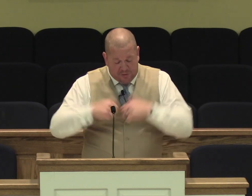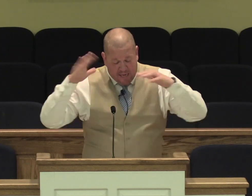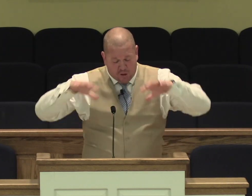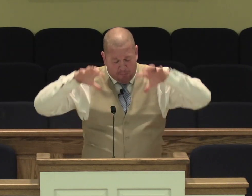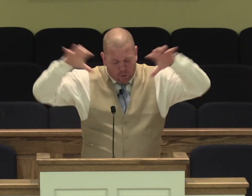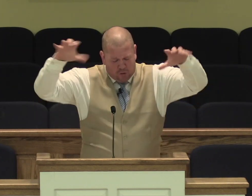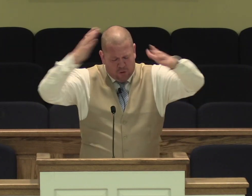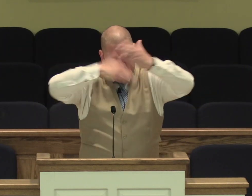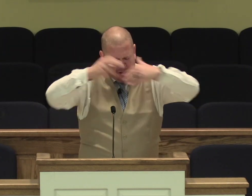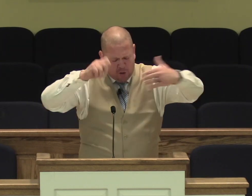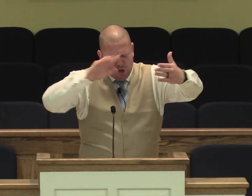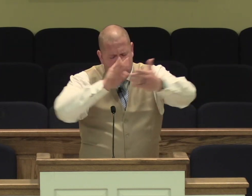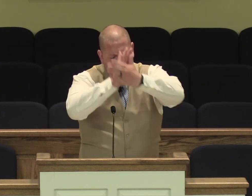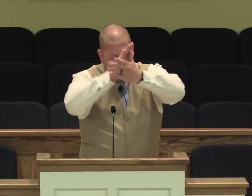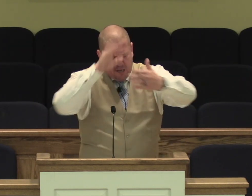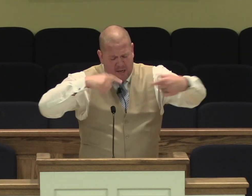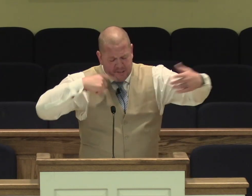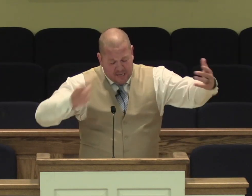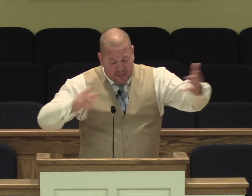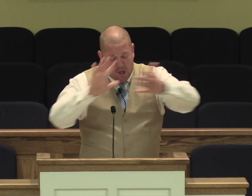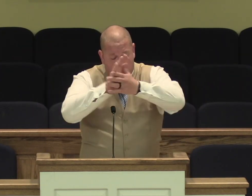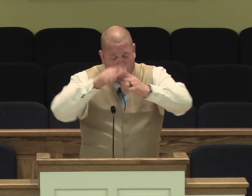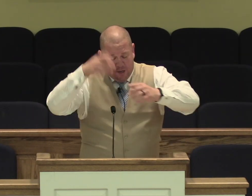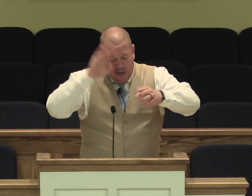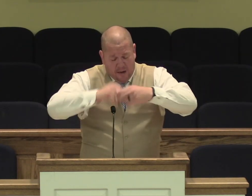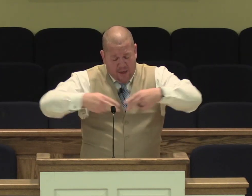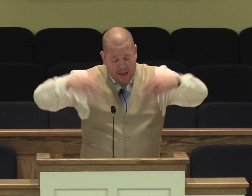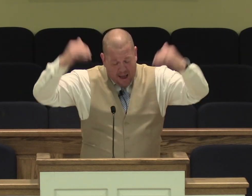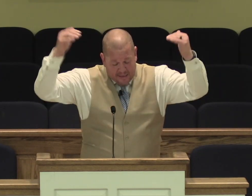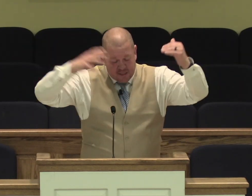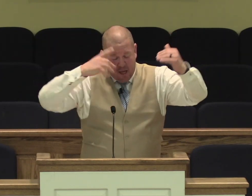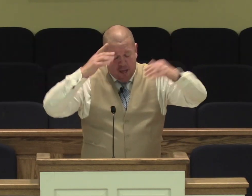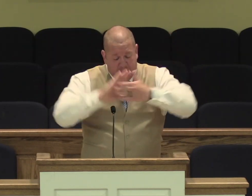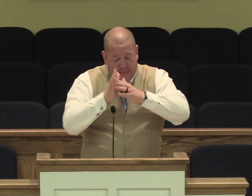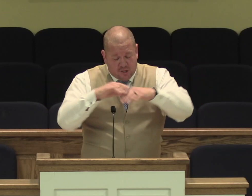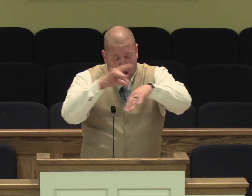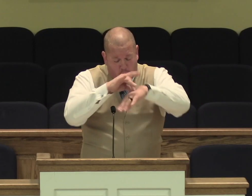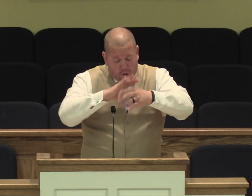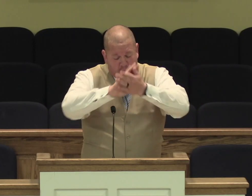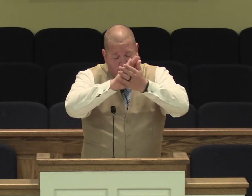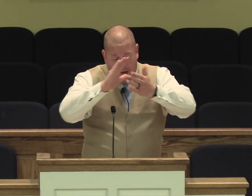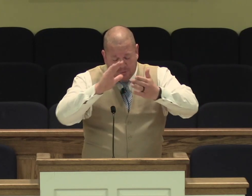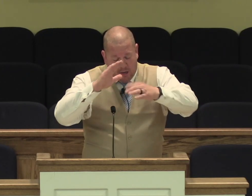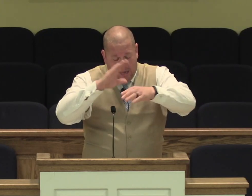there was with an angel a multitude of heavenly hosts praising God and saying, glory to God in the highest,